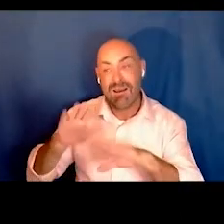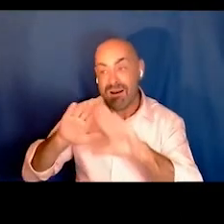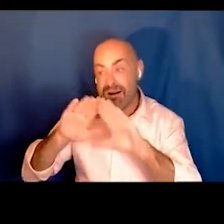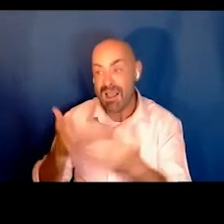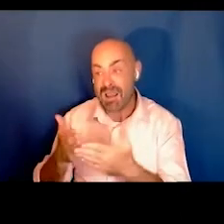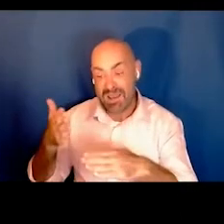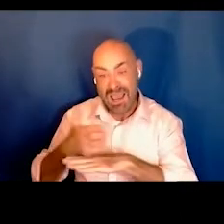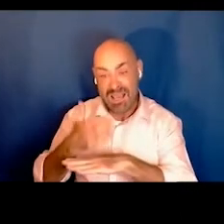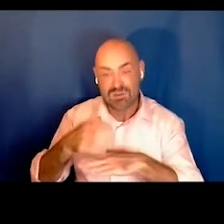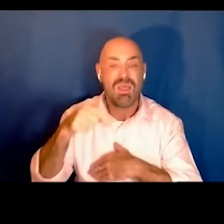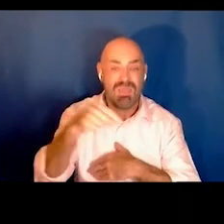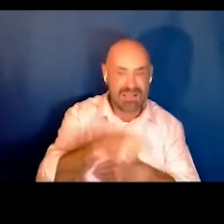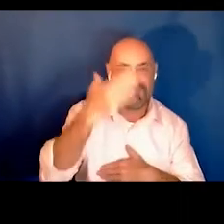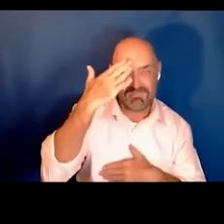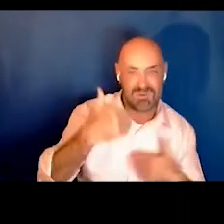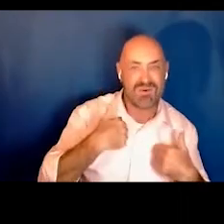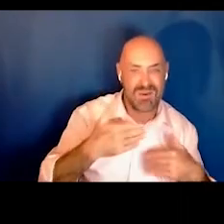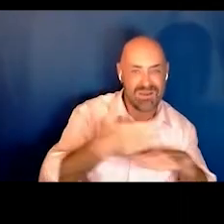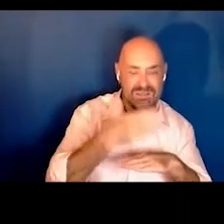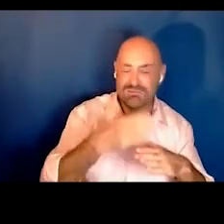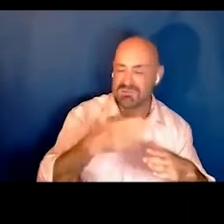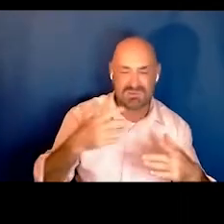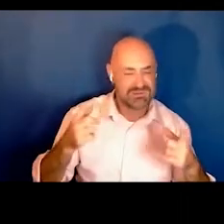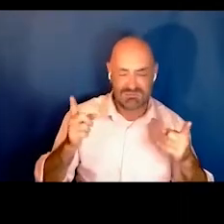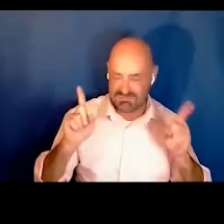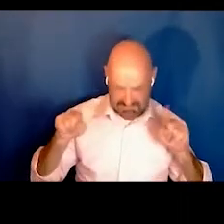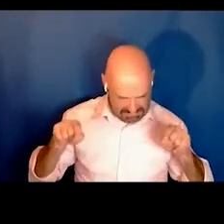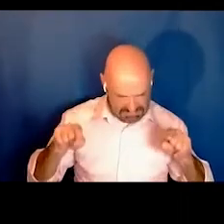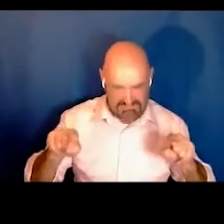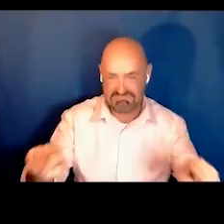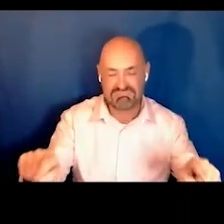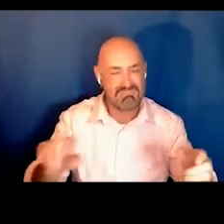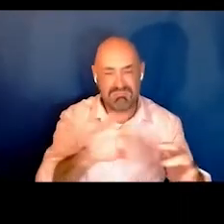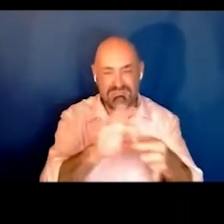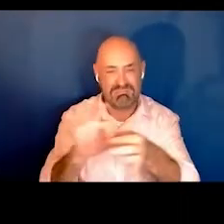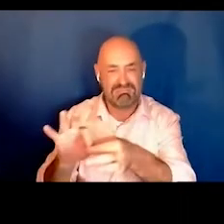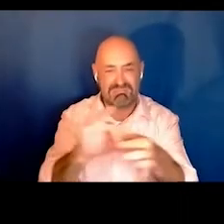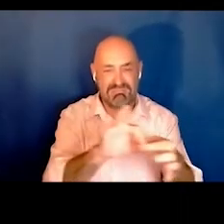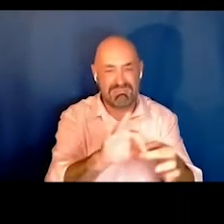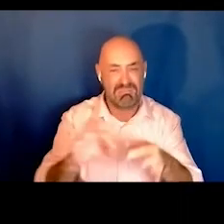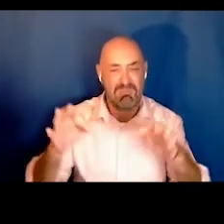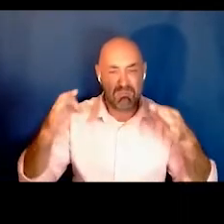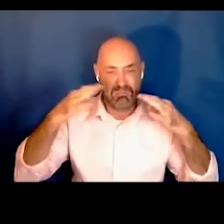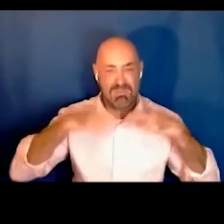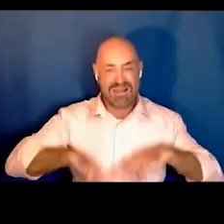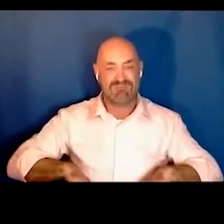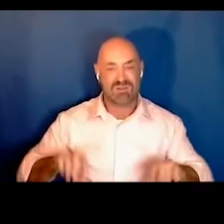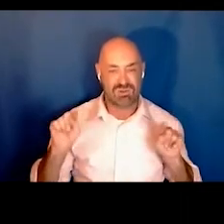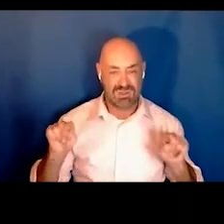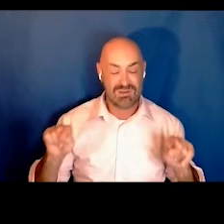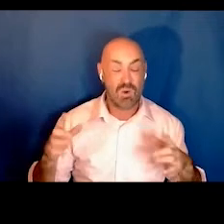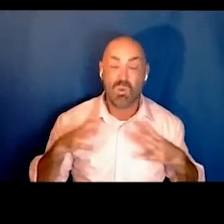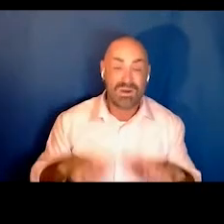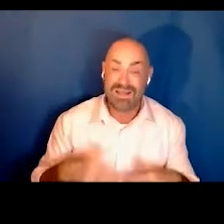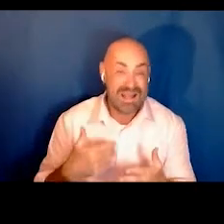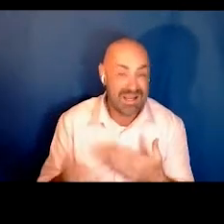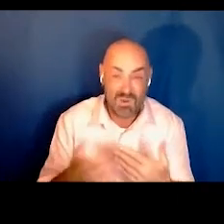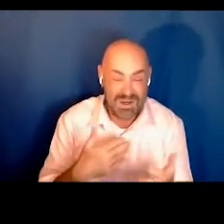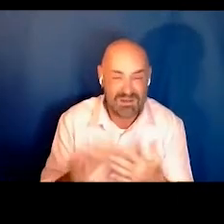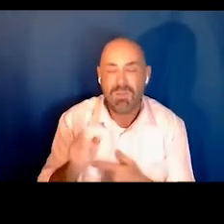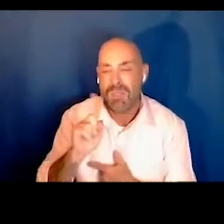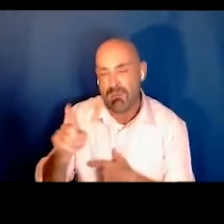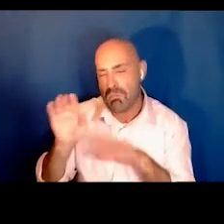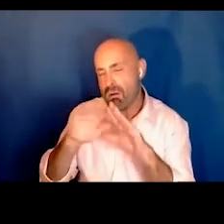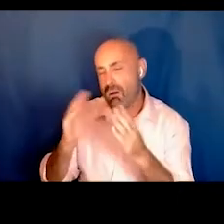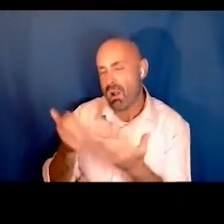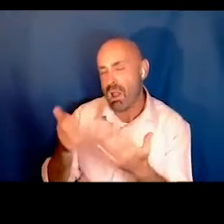health action. They're co-dependent and co-beneficial. These things are what we need anyway, but the climate crisis